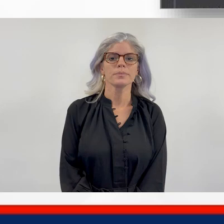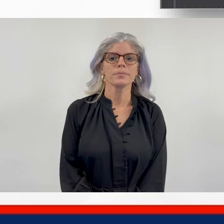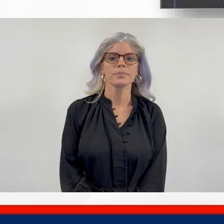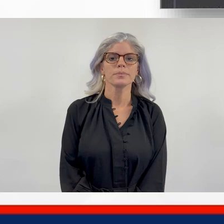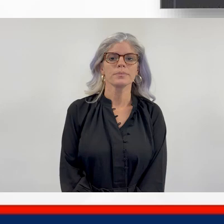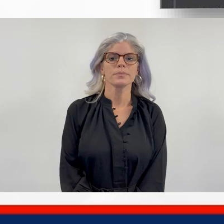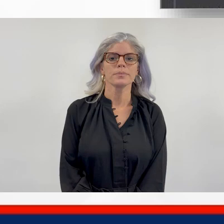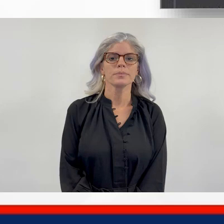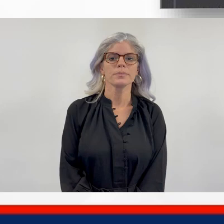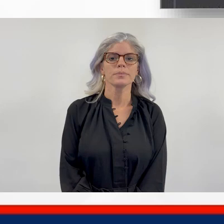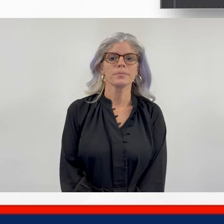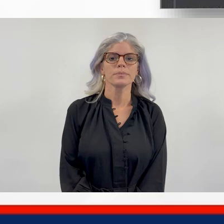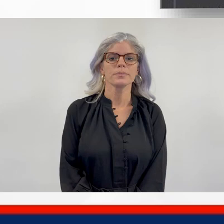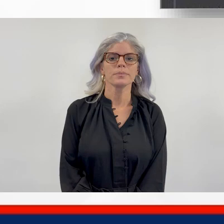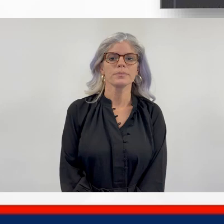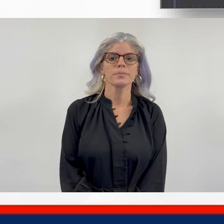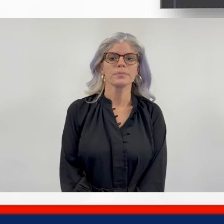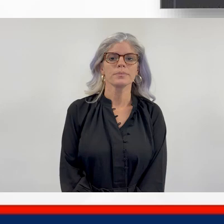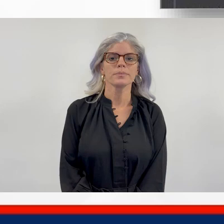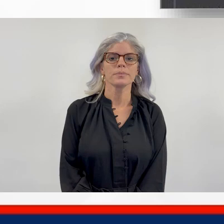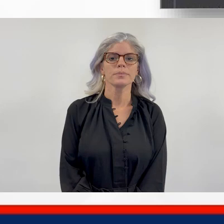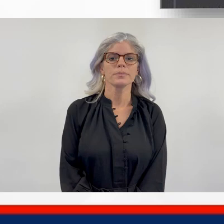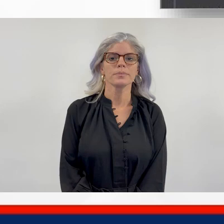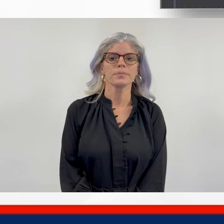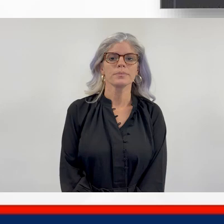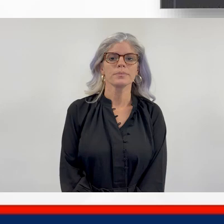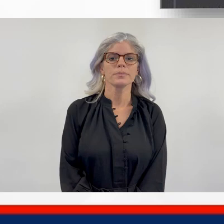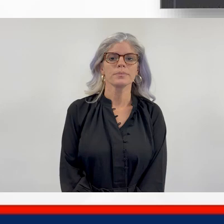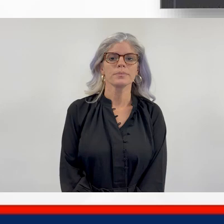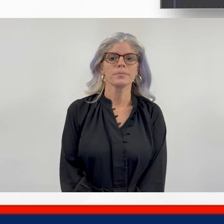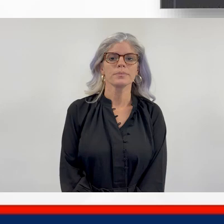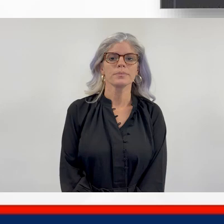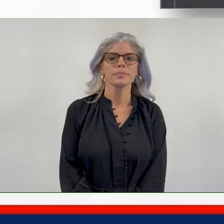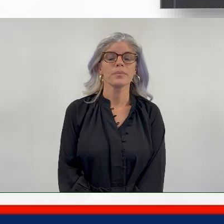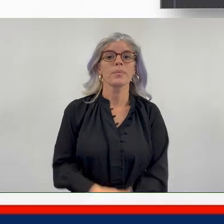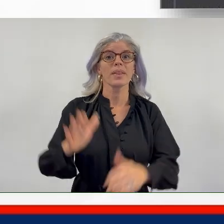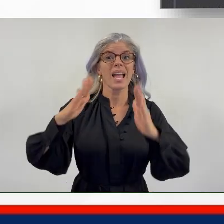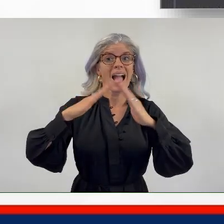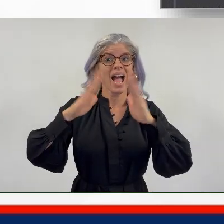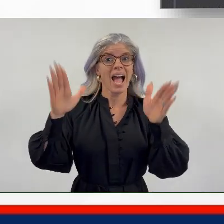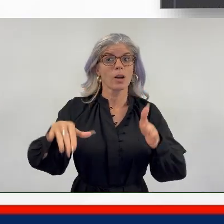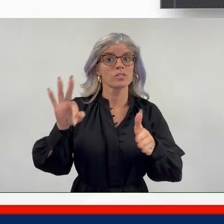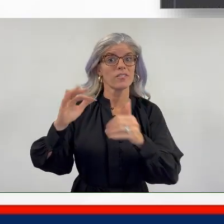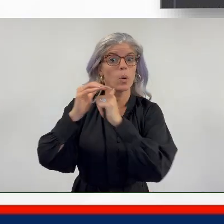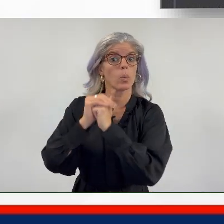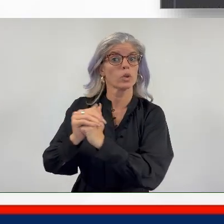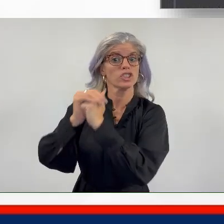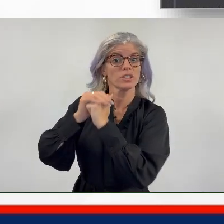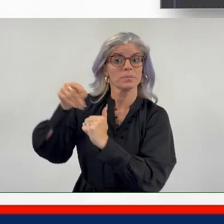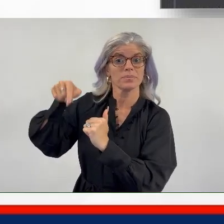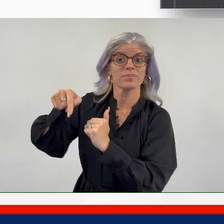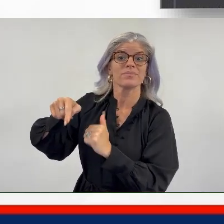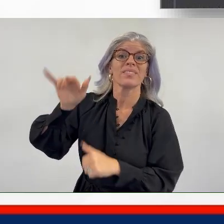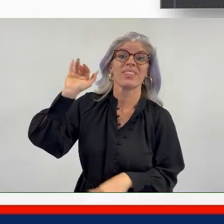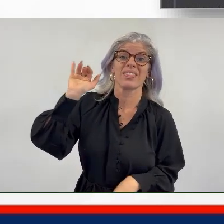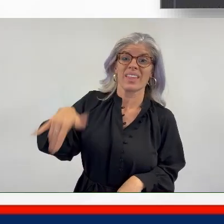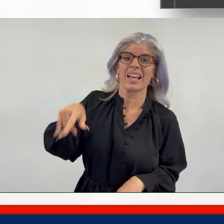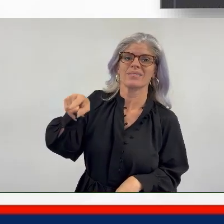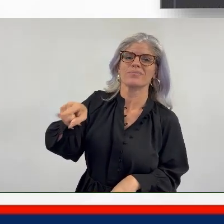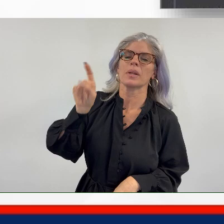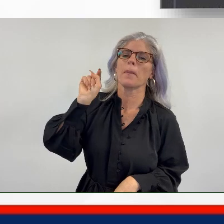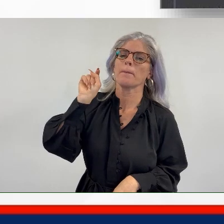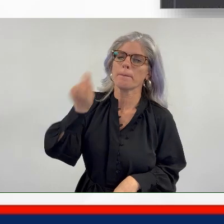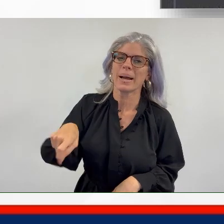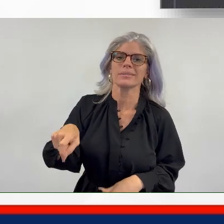your request for public assistance. Please submit your RPA by January 6th. Now, this